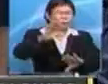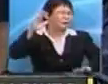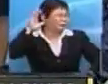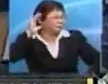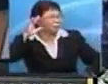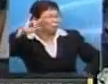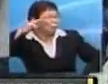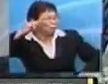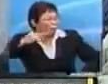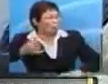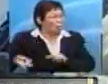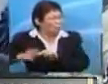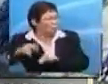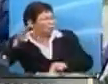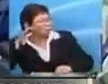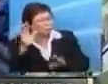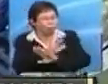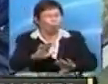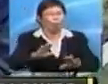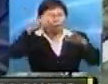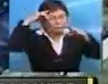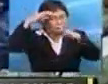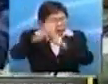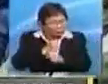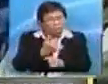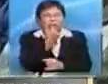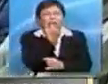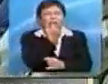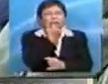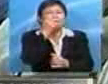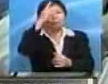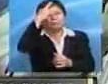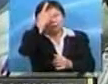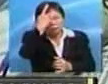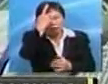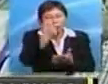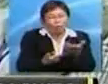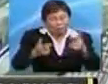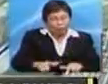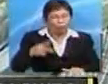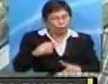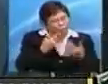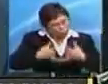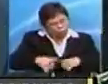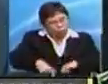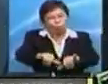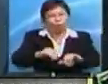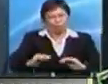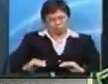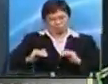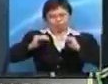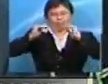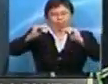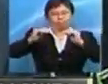make wrong, different assumptions about what's been going on. We have been very consistent, and we're moving on to the next